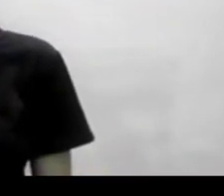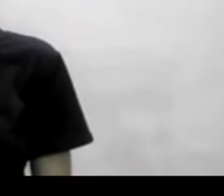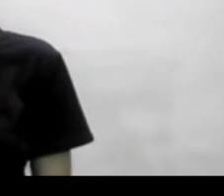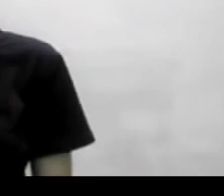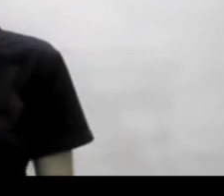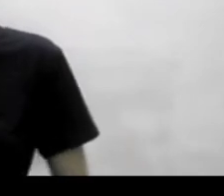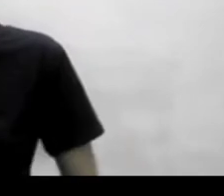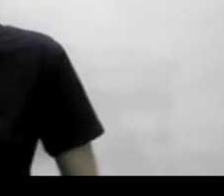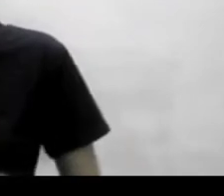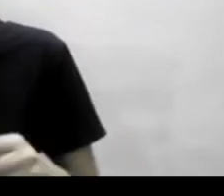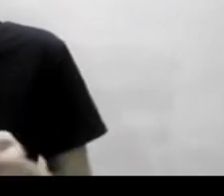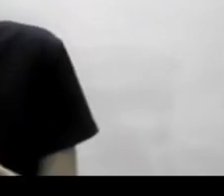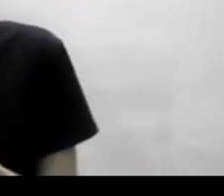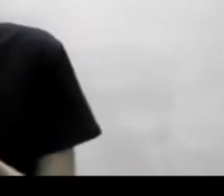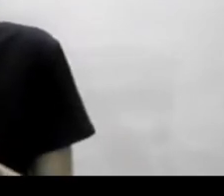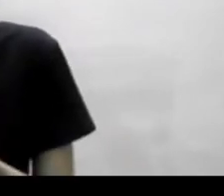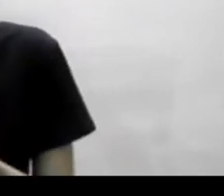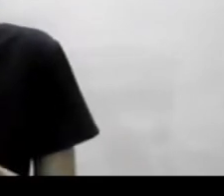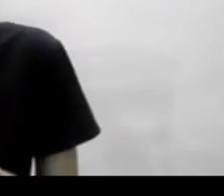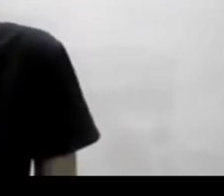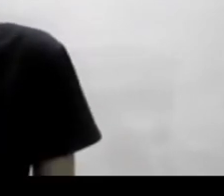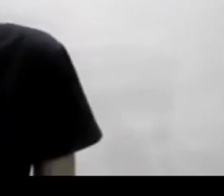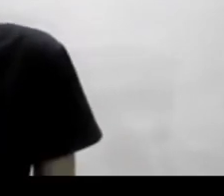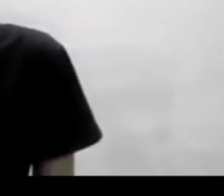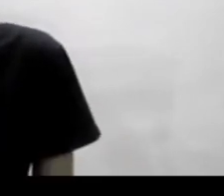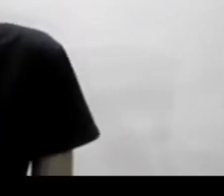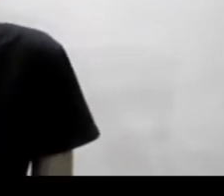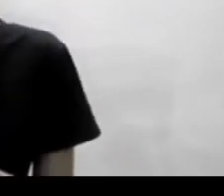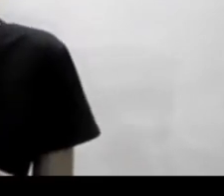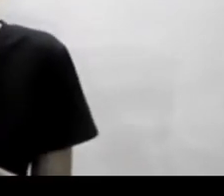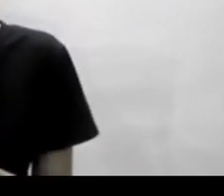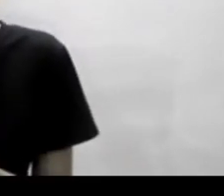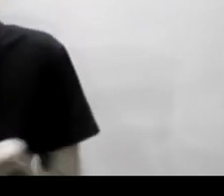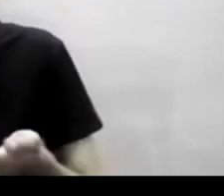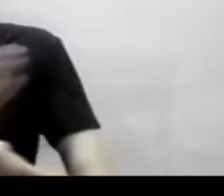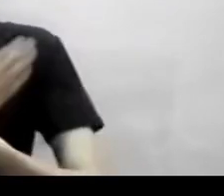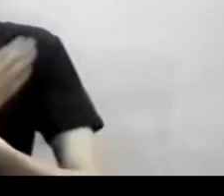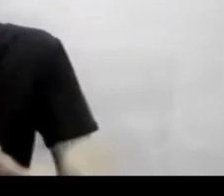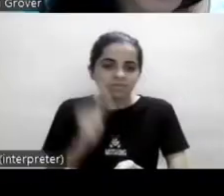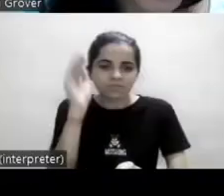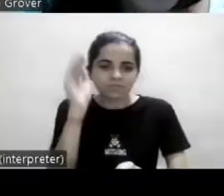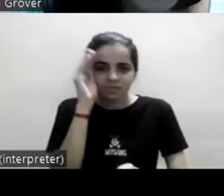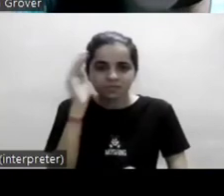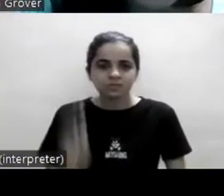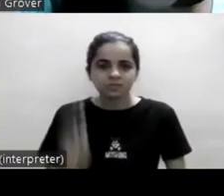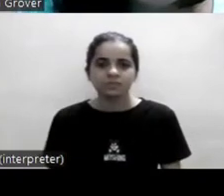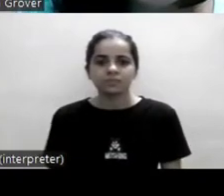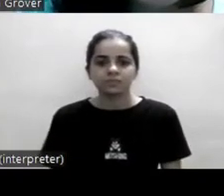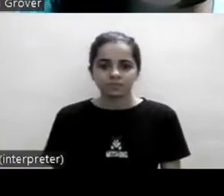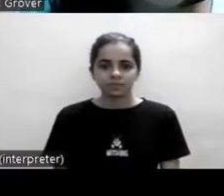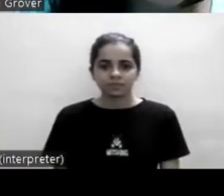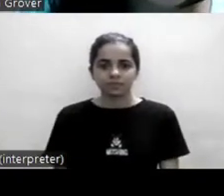Also, try to listen to the opening song also.